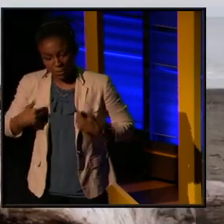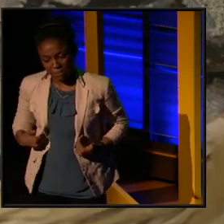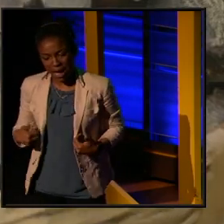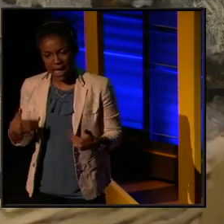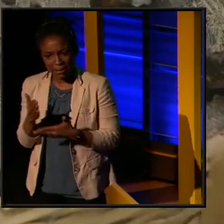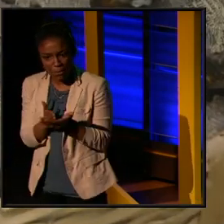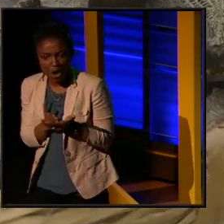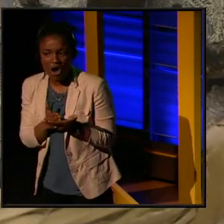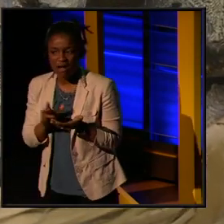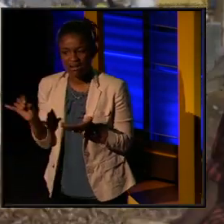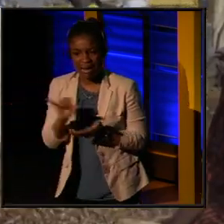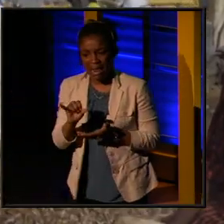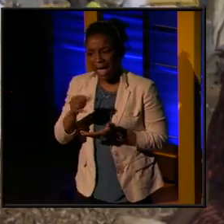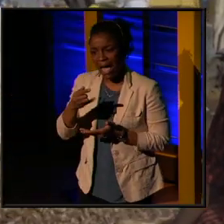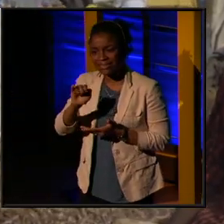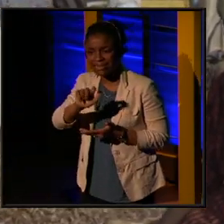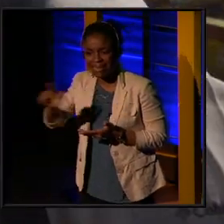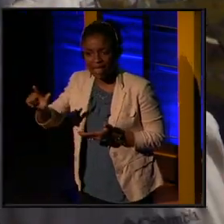gill plates out.